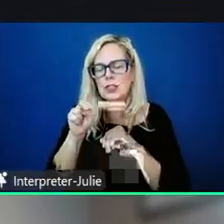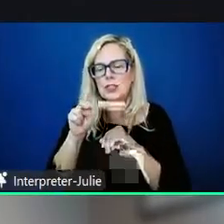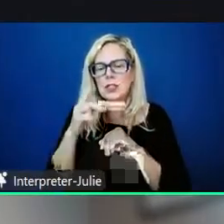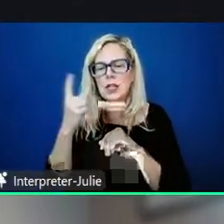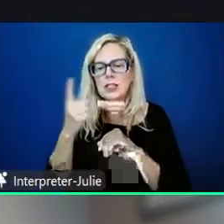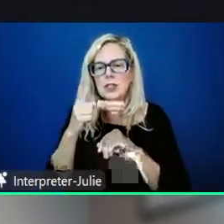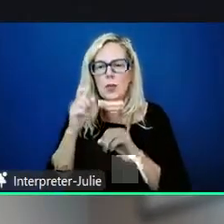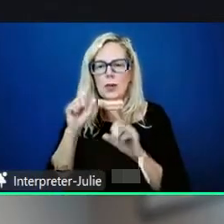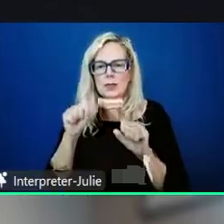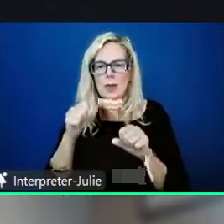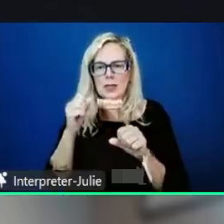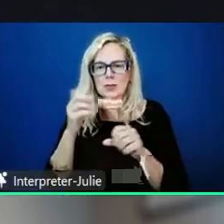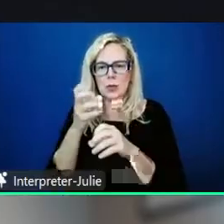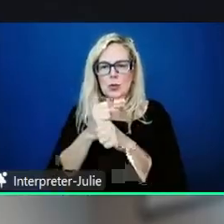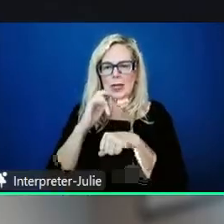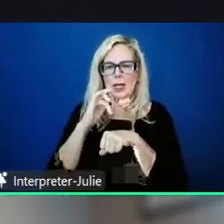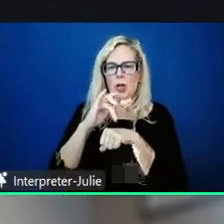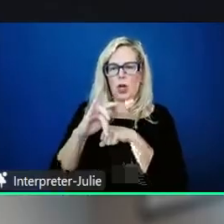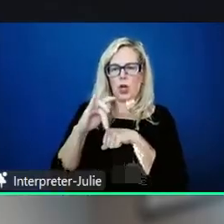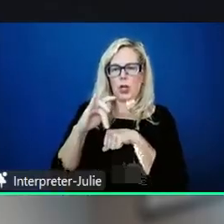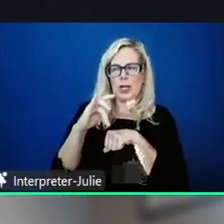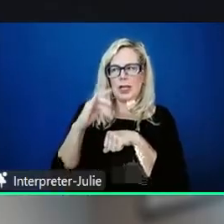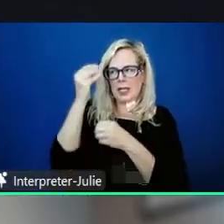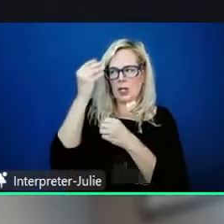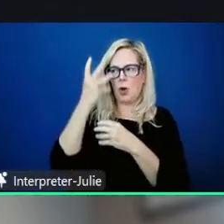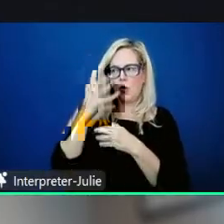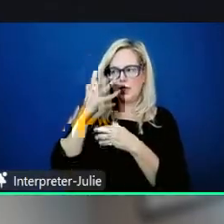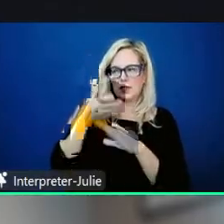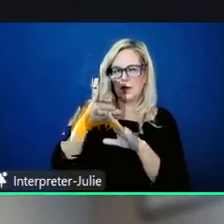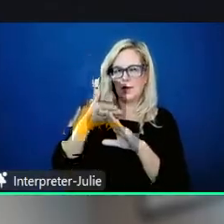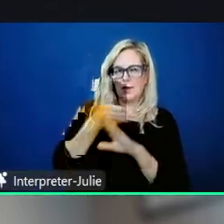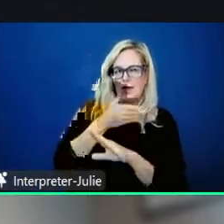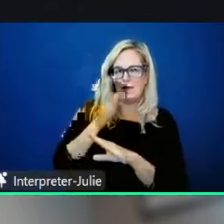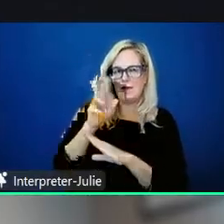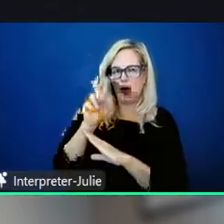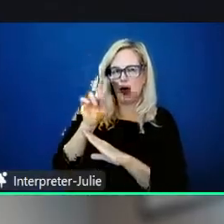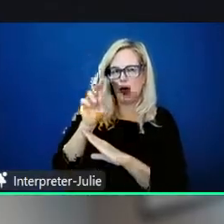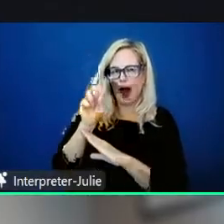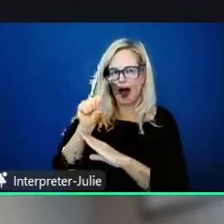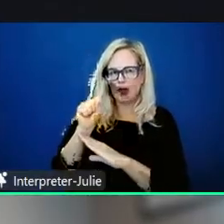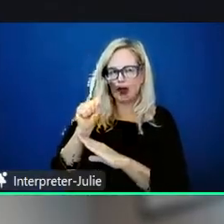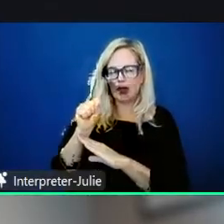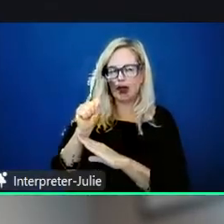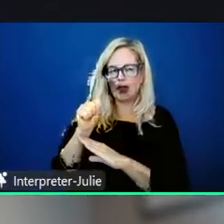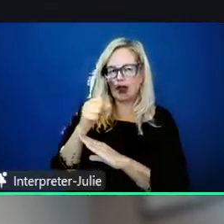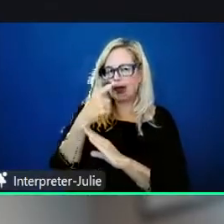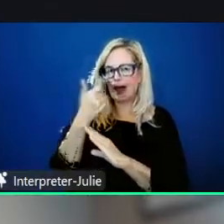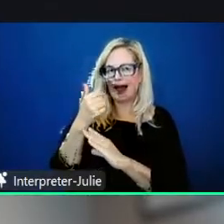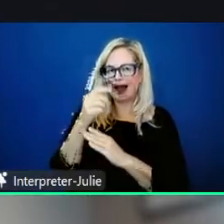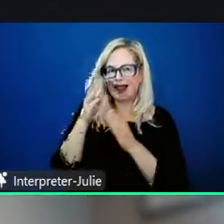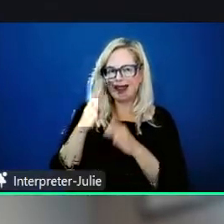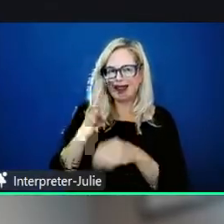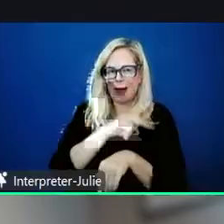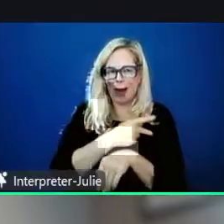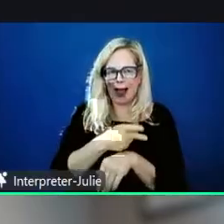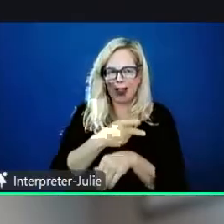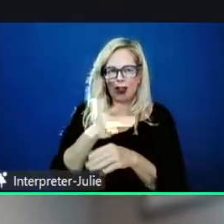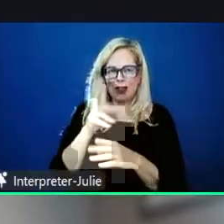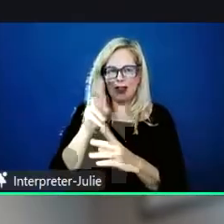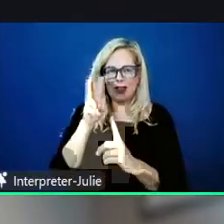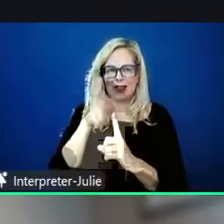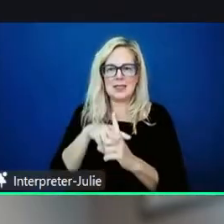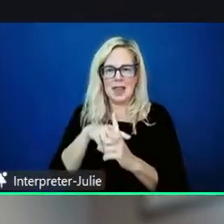patient assignments before rounds because the patient will be there in the previous day or the afternoon, and it's possible to assign patients from that